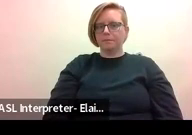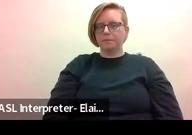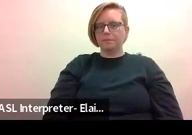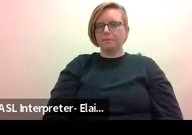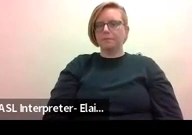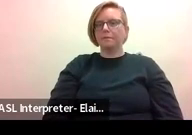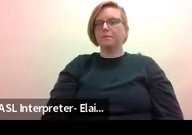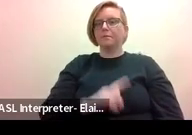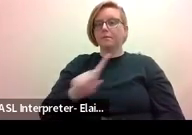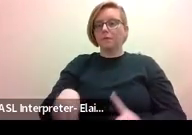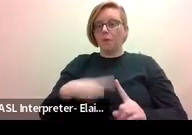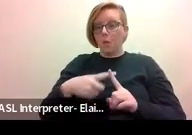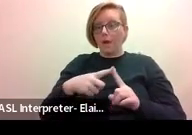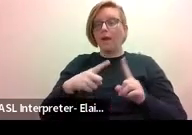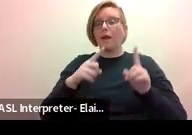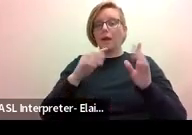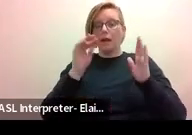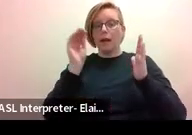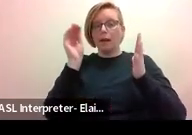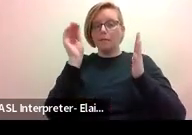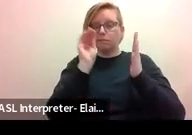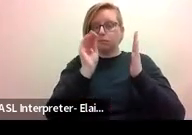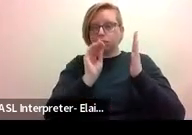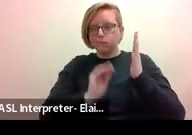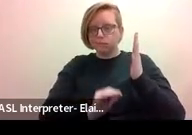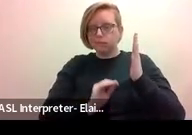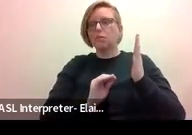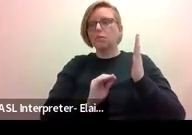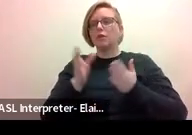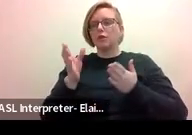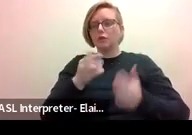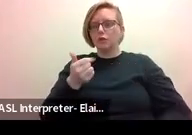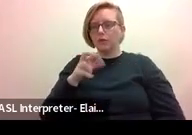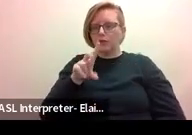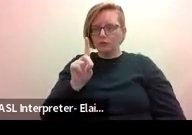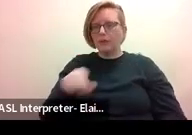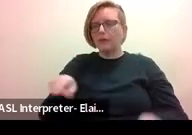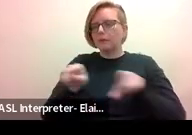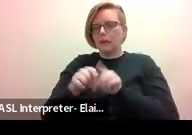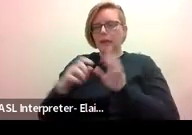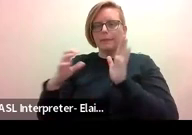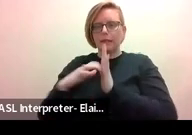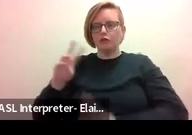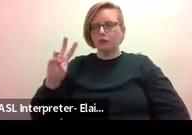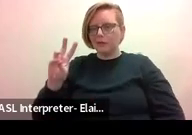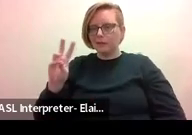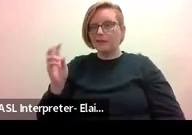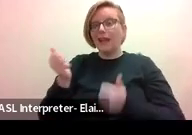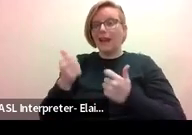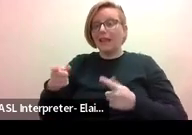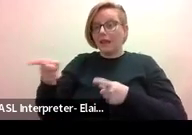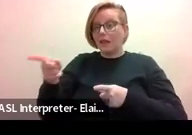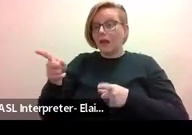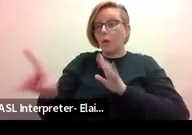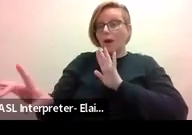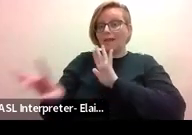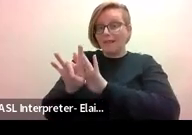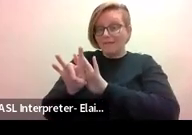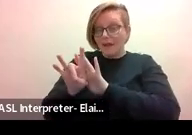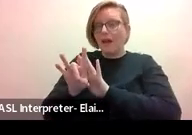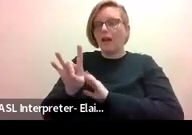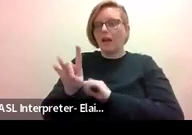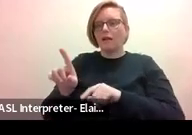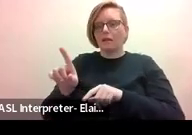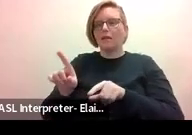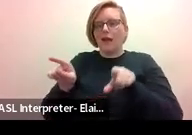When filling in the service grid, just like section 6, anything that you identify as a service on the service